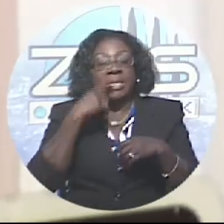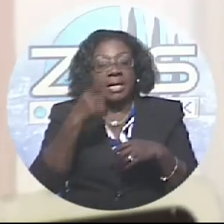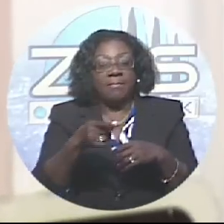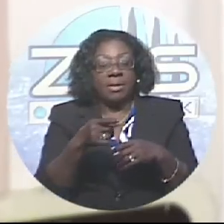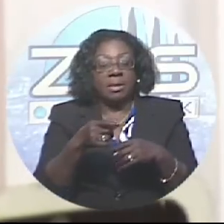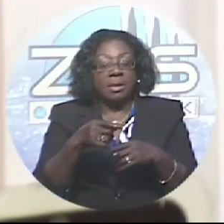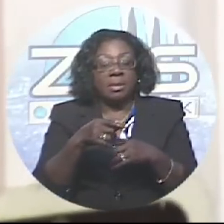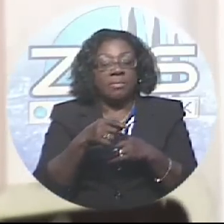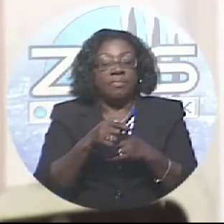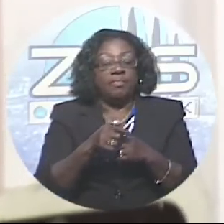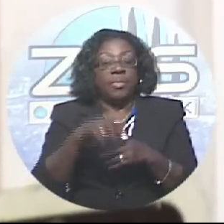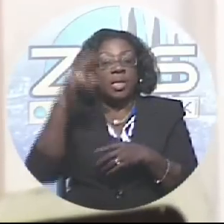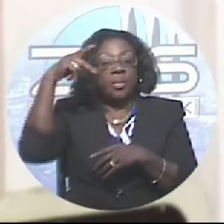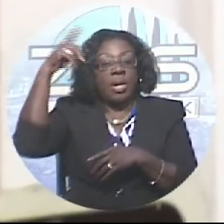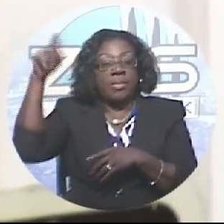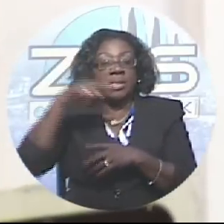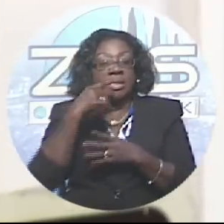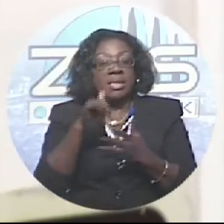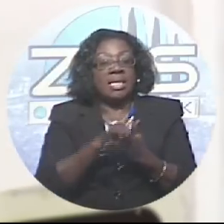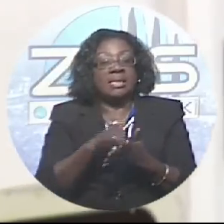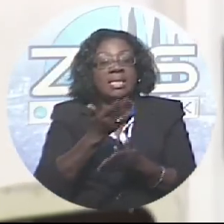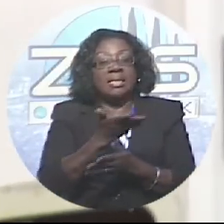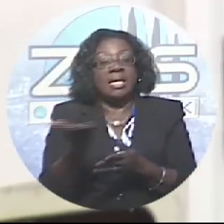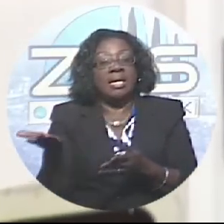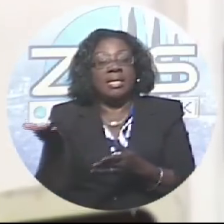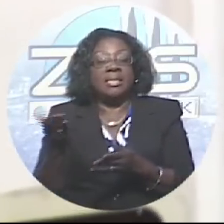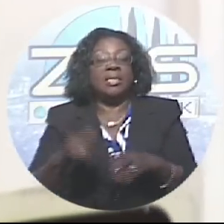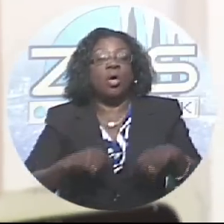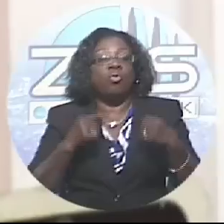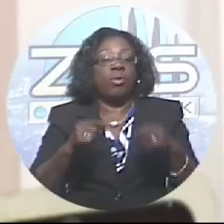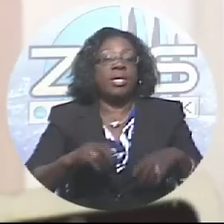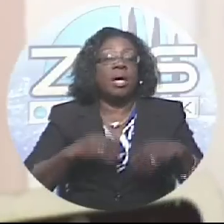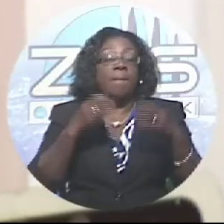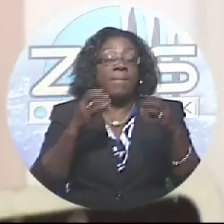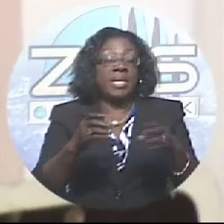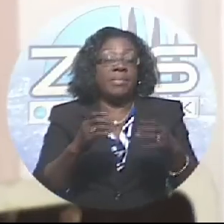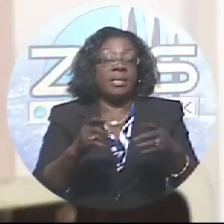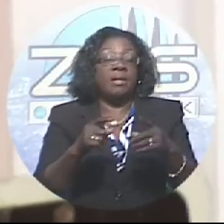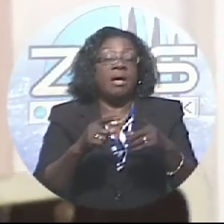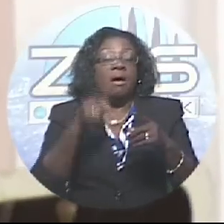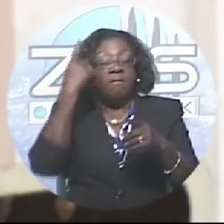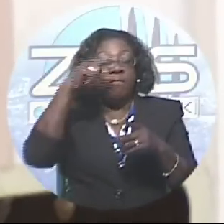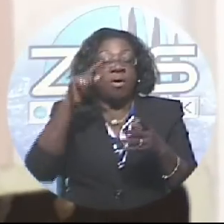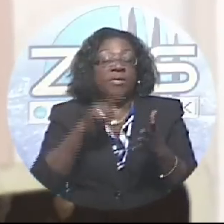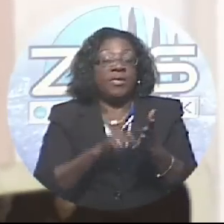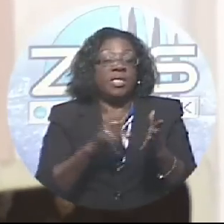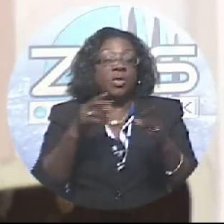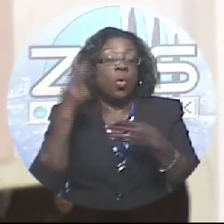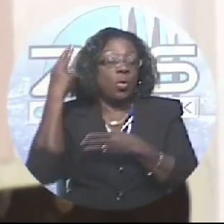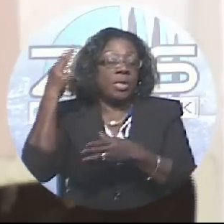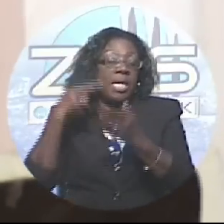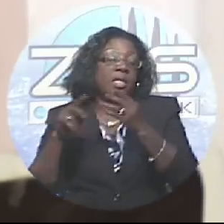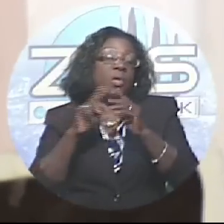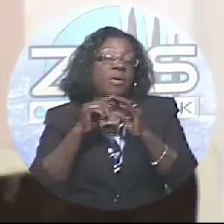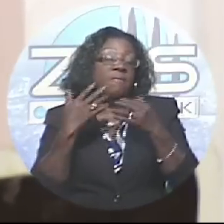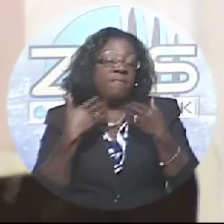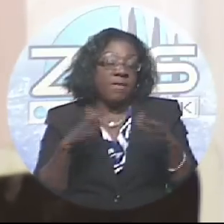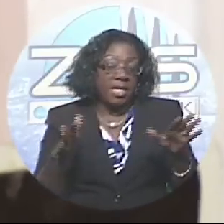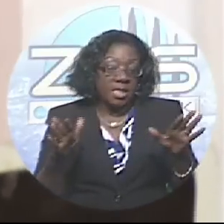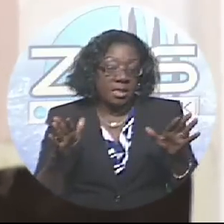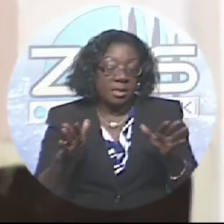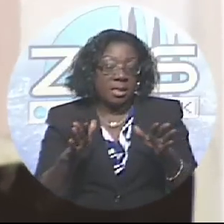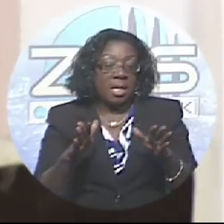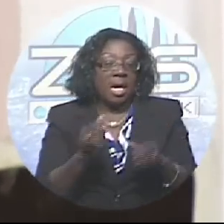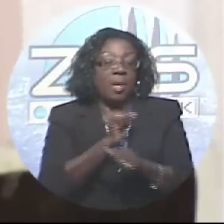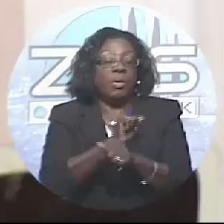Minister has said, and that there is the commitment that this project should be finished, successfully so, and we are